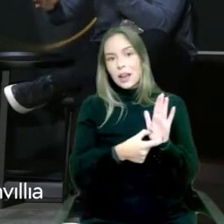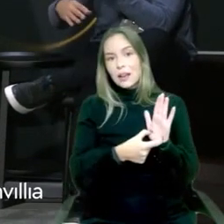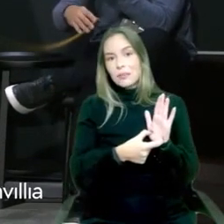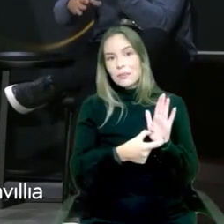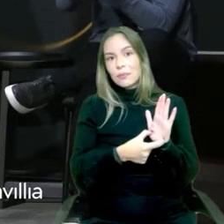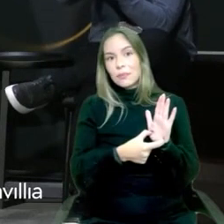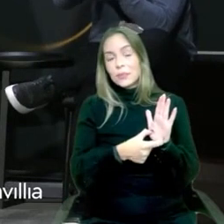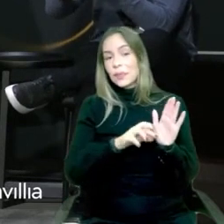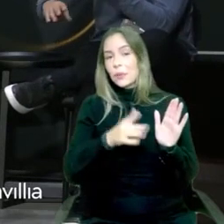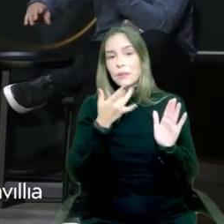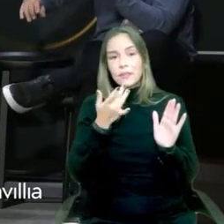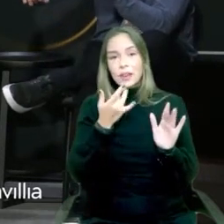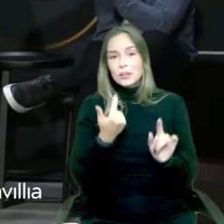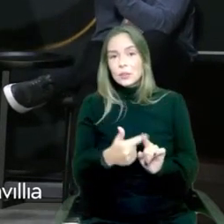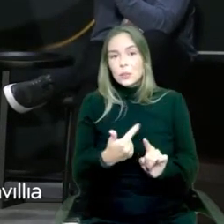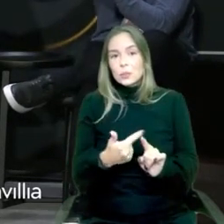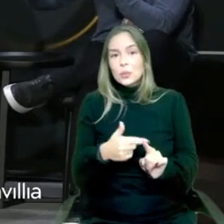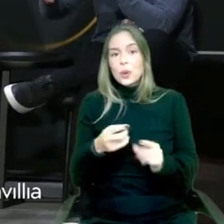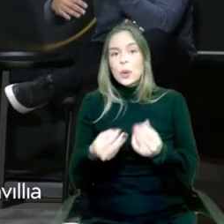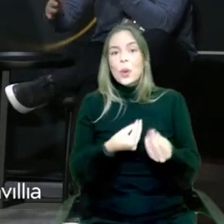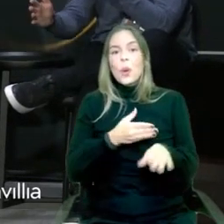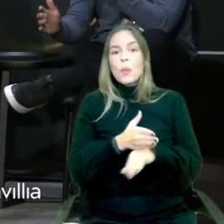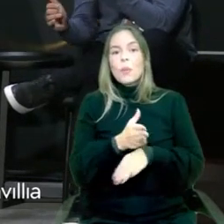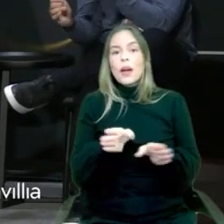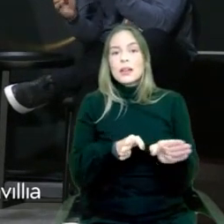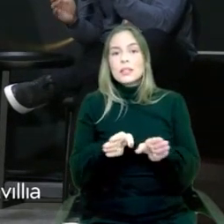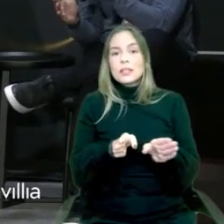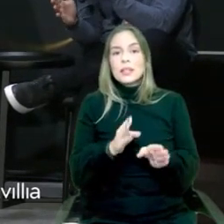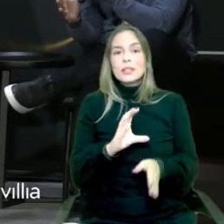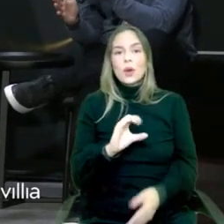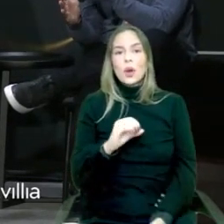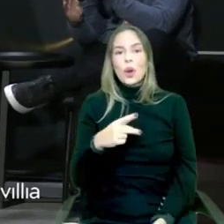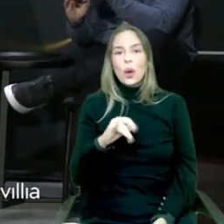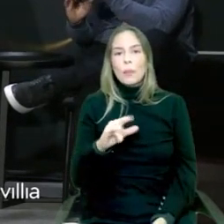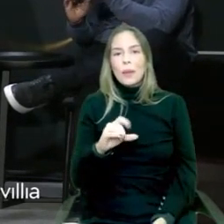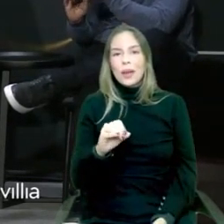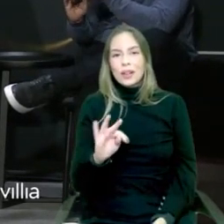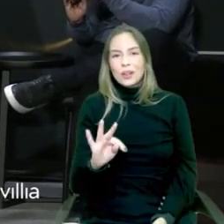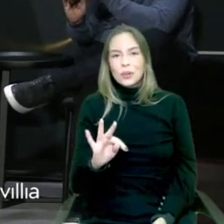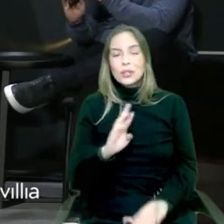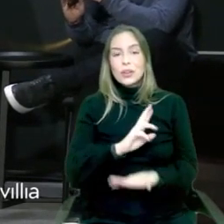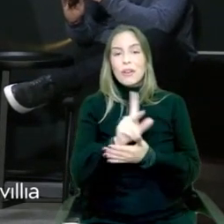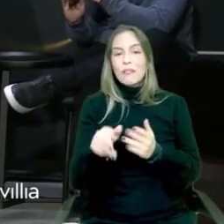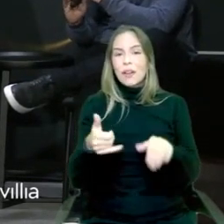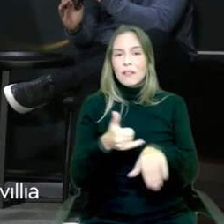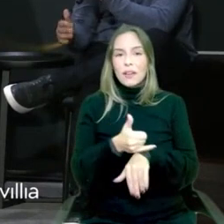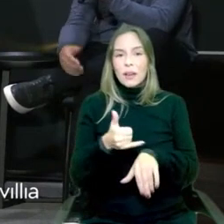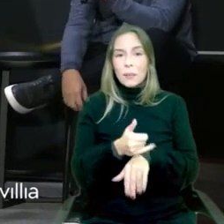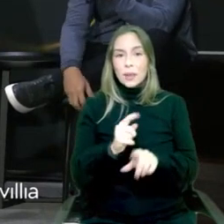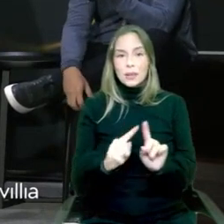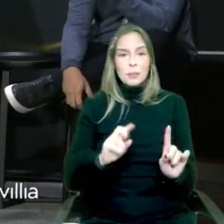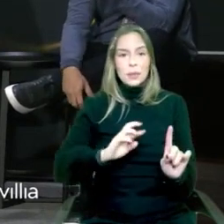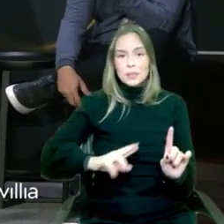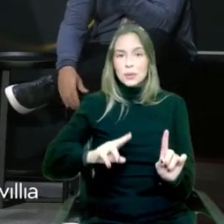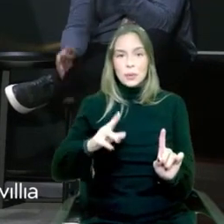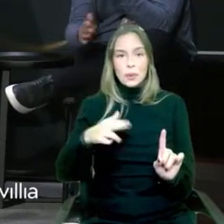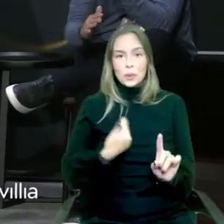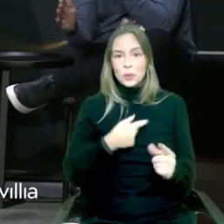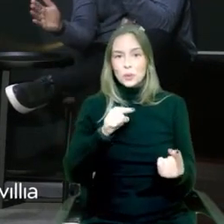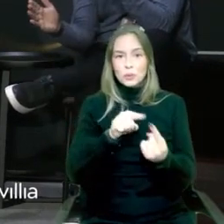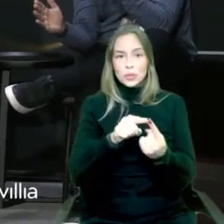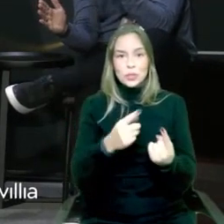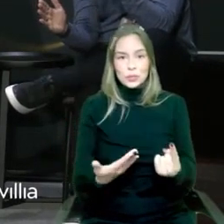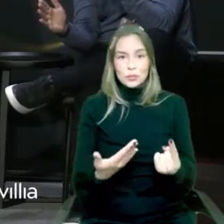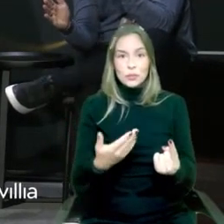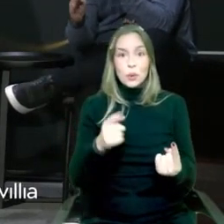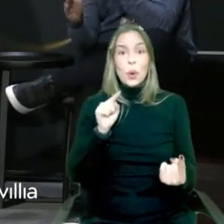can access Copilot or other, a lot of tools, but this is not the point. The point is how we can